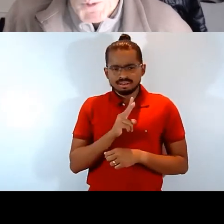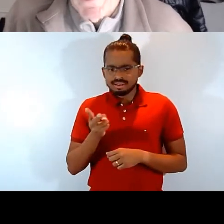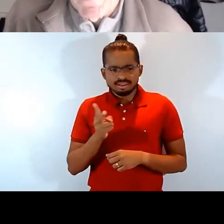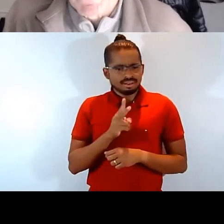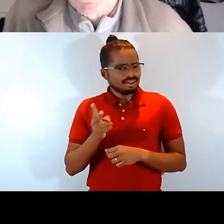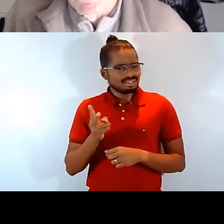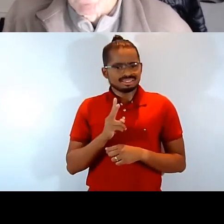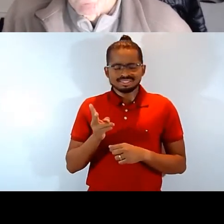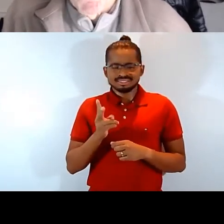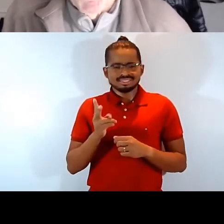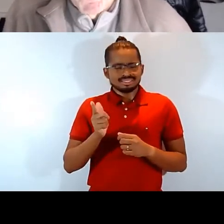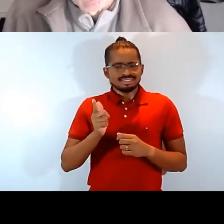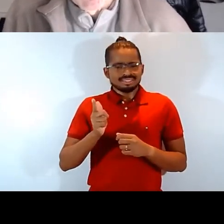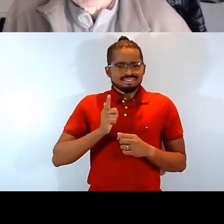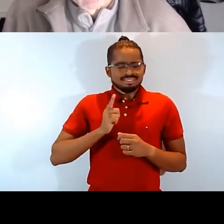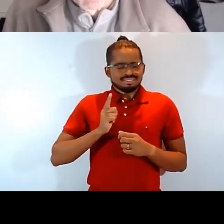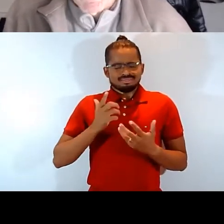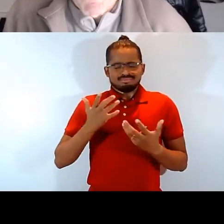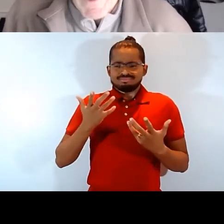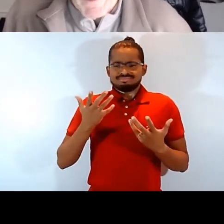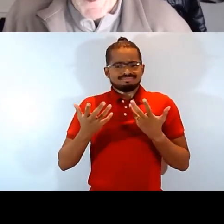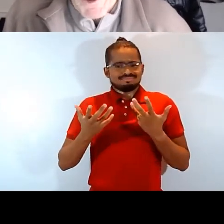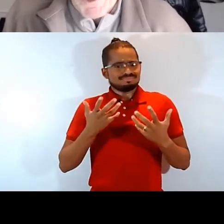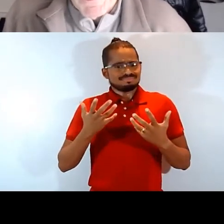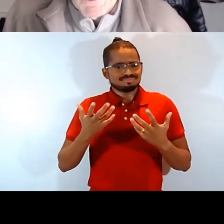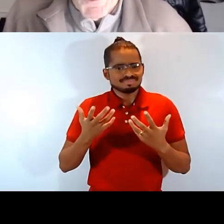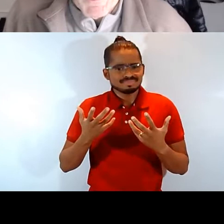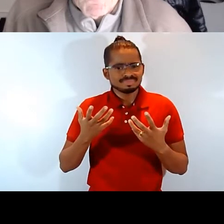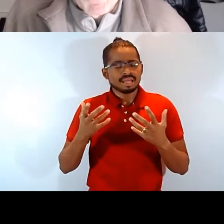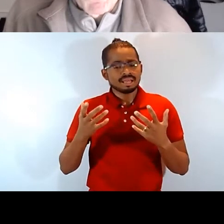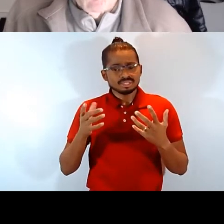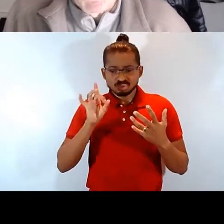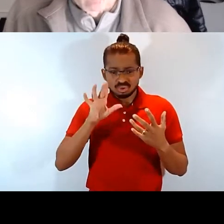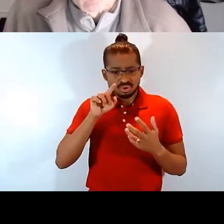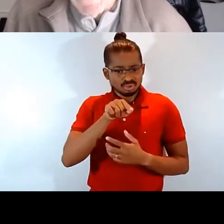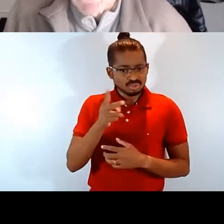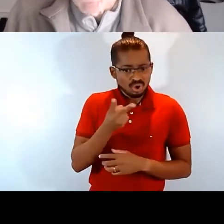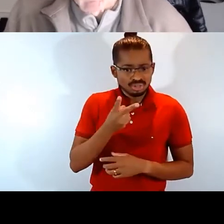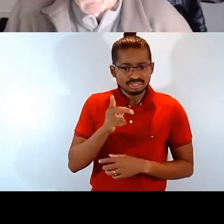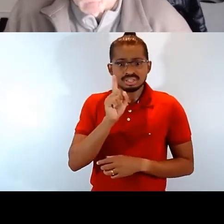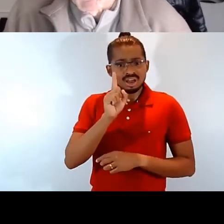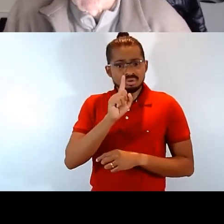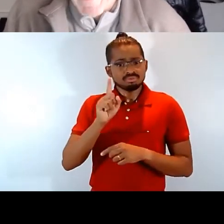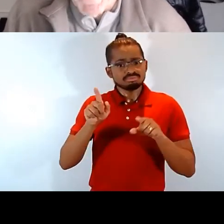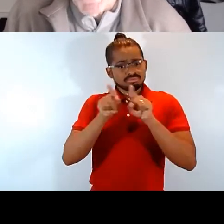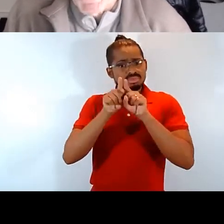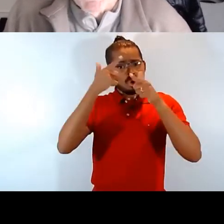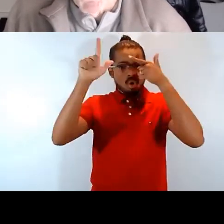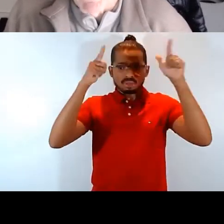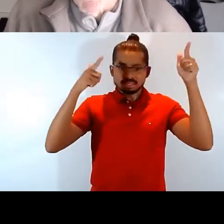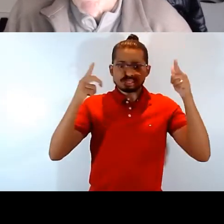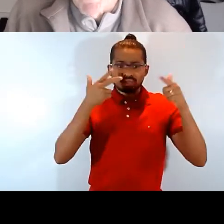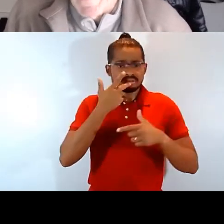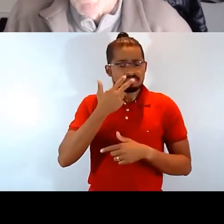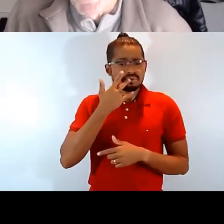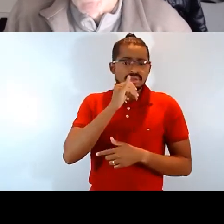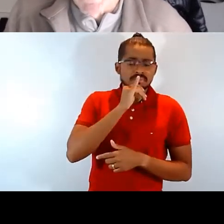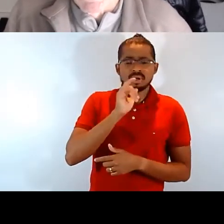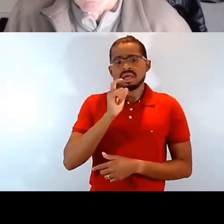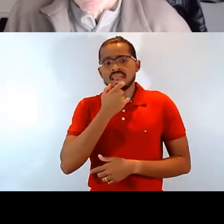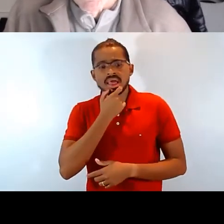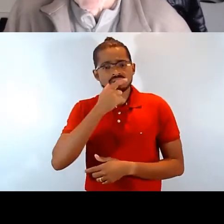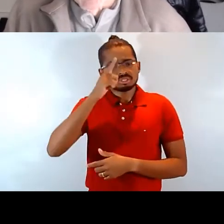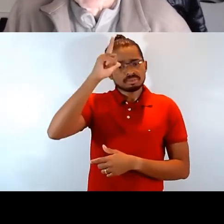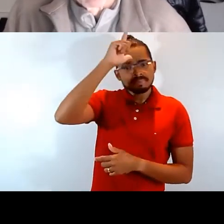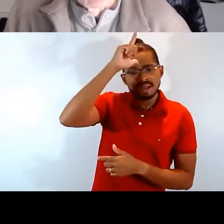also exist when working from other languages, including when you work from English, German, Spanish, and whatever other languages